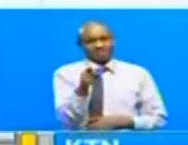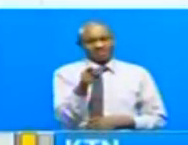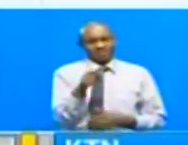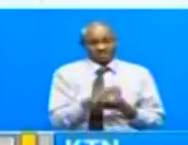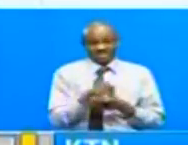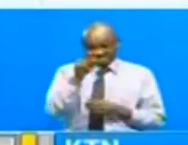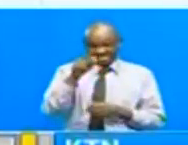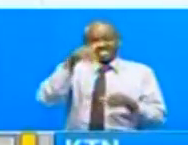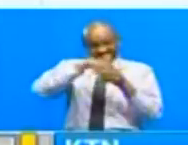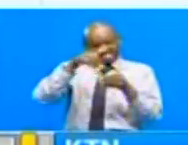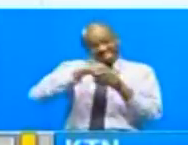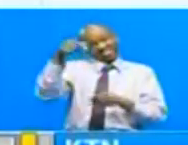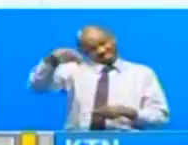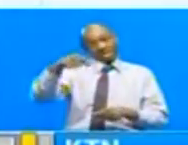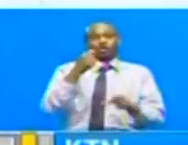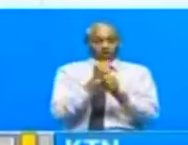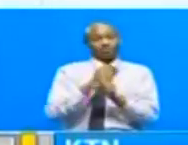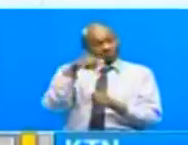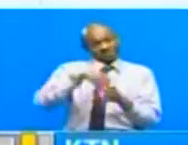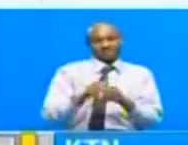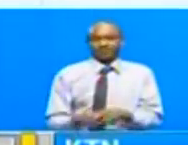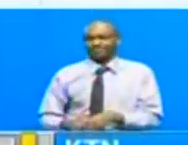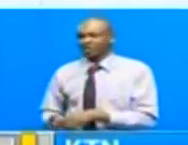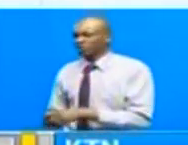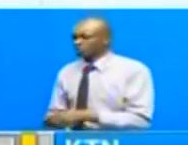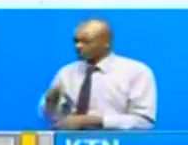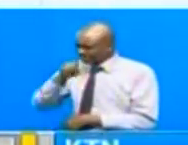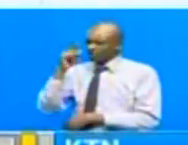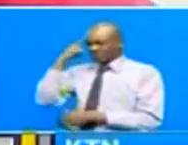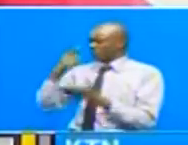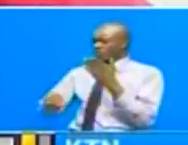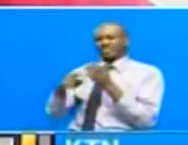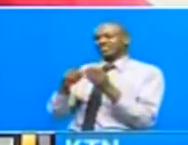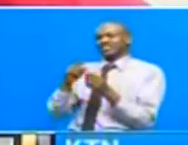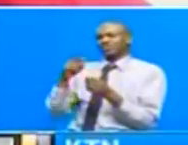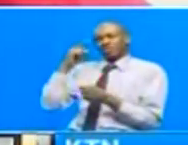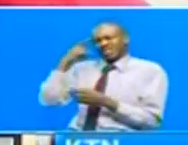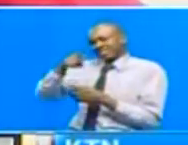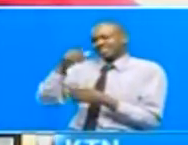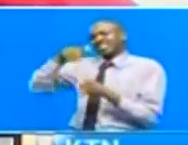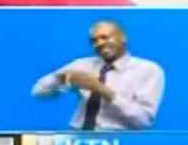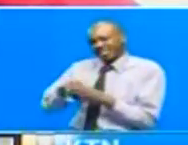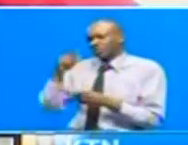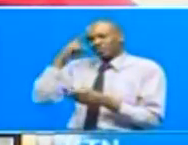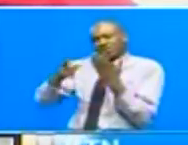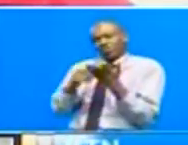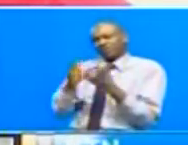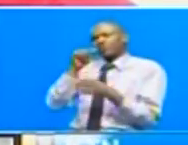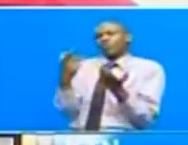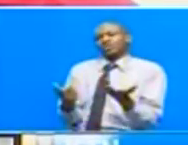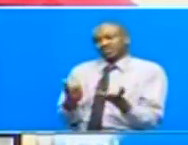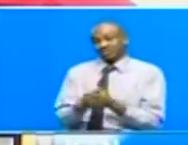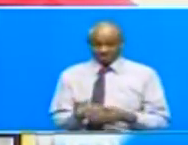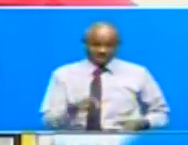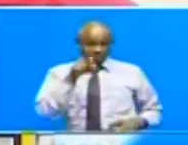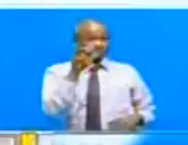you that this is an internal thing, an insider job. So what specific signposts are you noticing that say this is an insider's job? Look